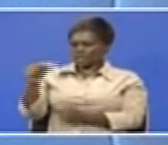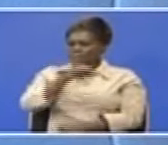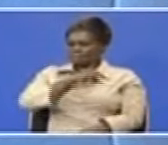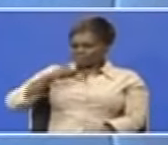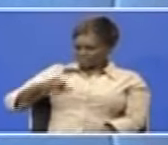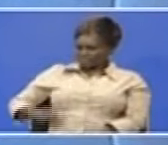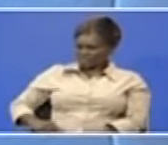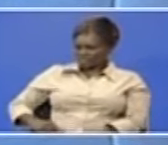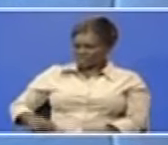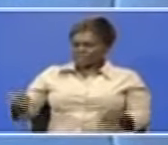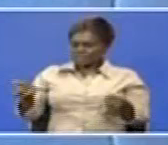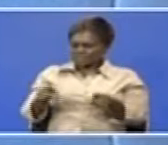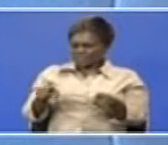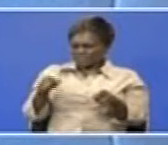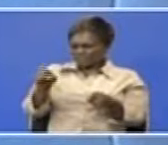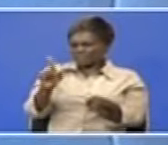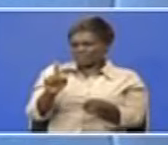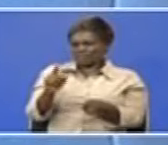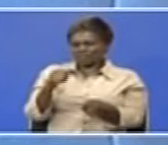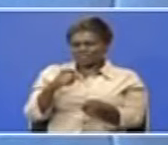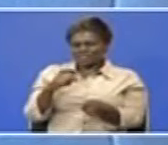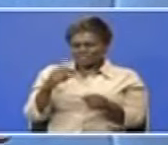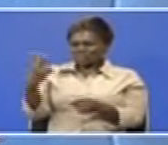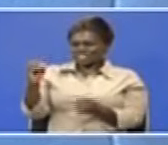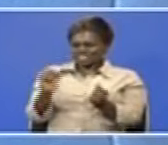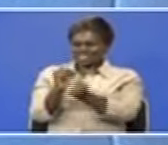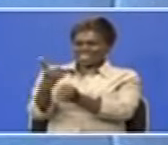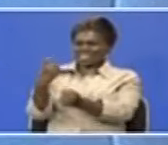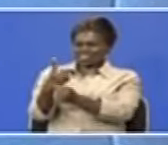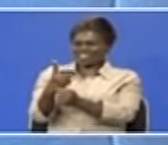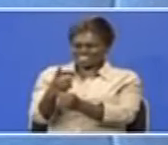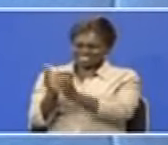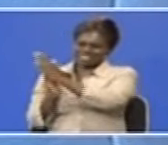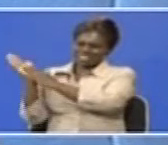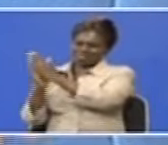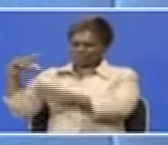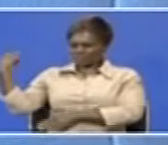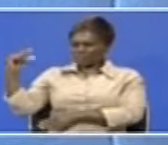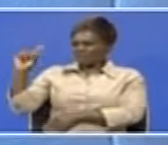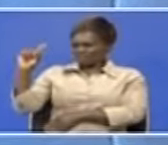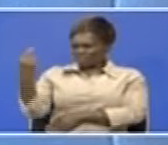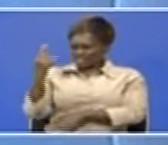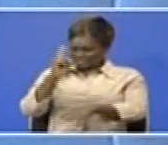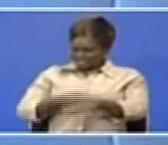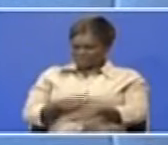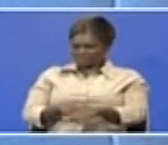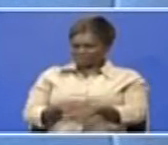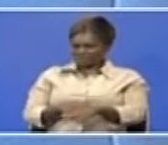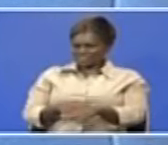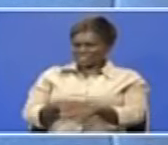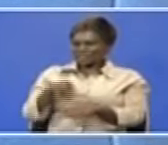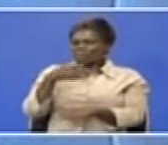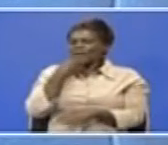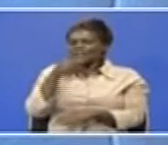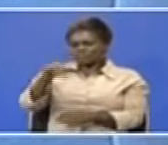Beijing, China. The setback, however, has acted as a wake-up call to the 2011 World Silver Medalist. And for the first time ever, Kiplagat